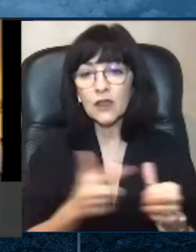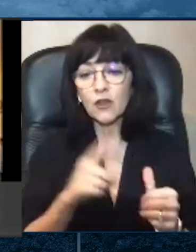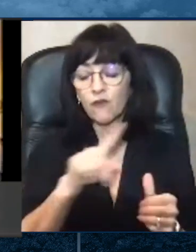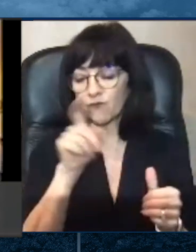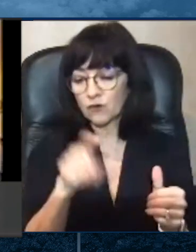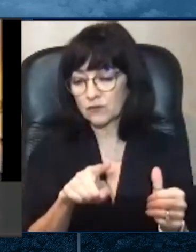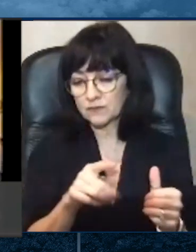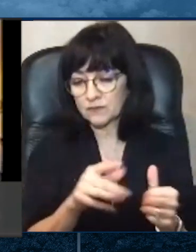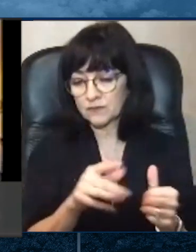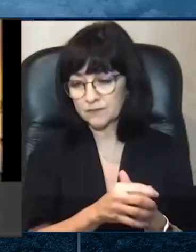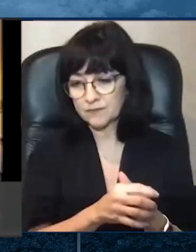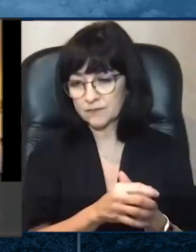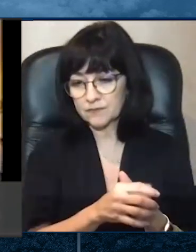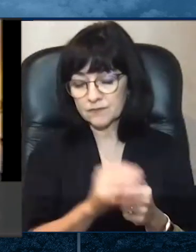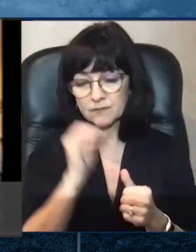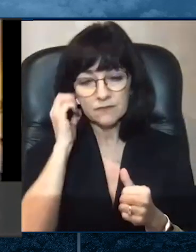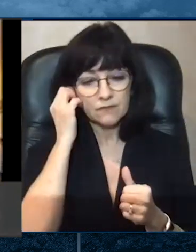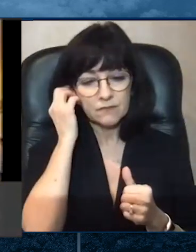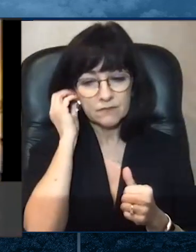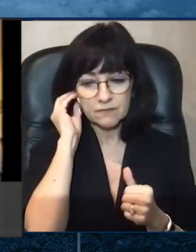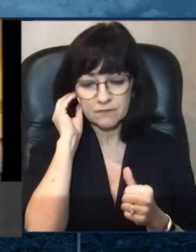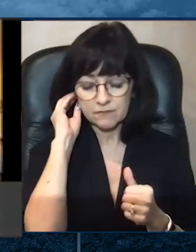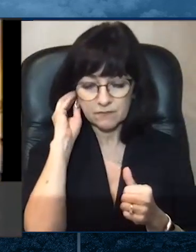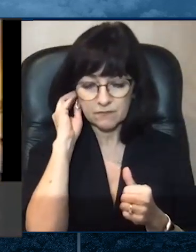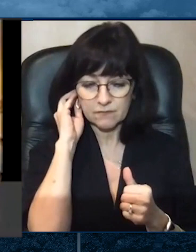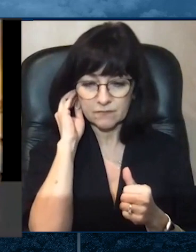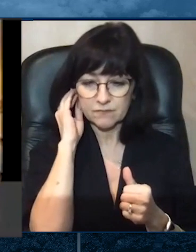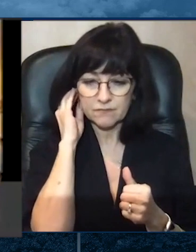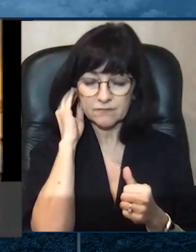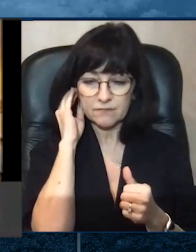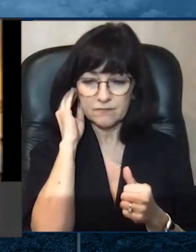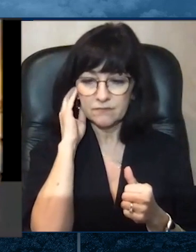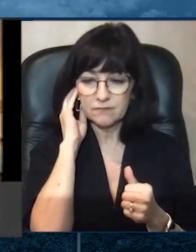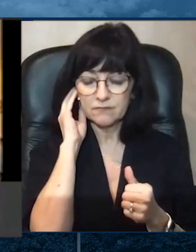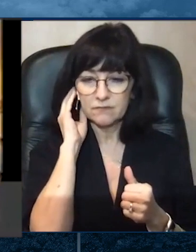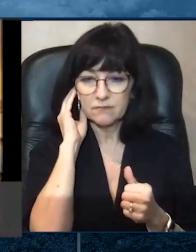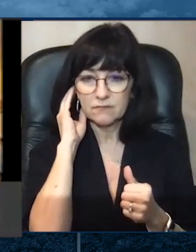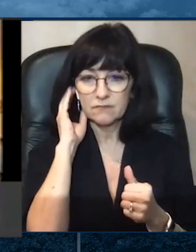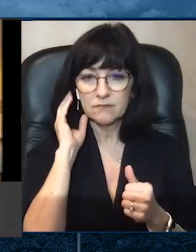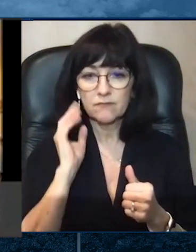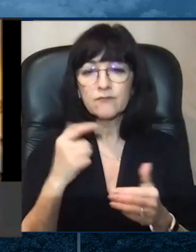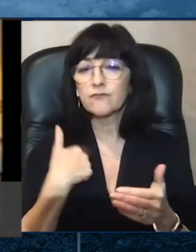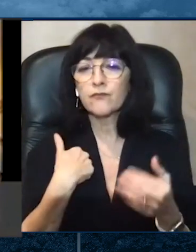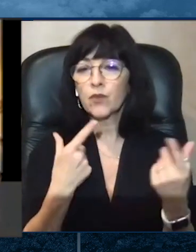I